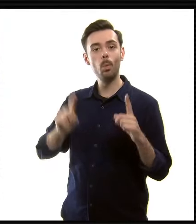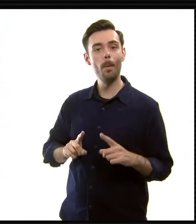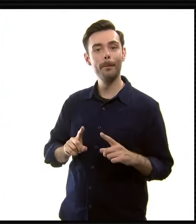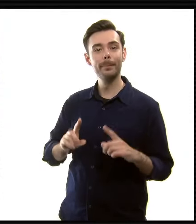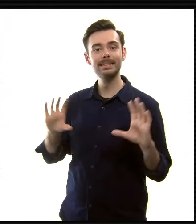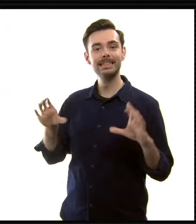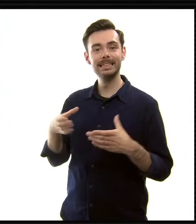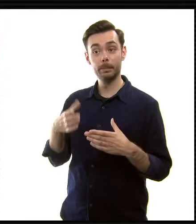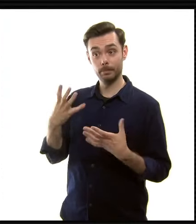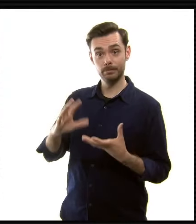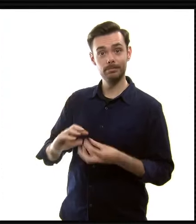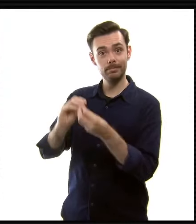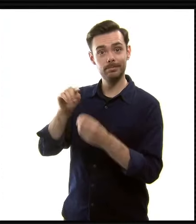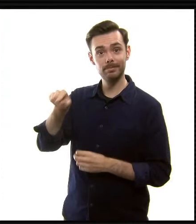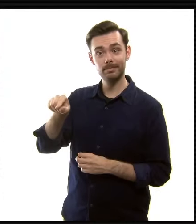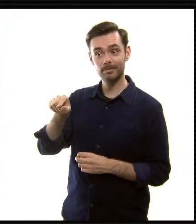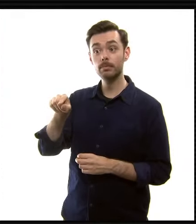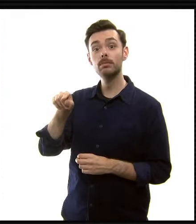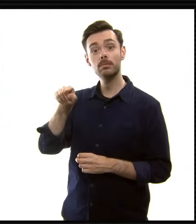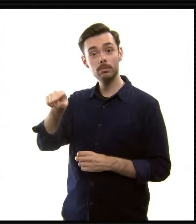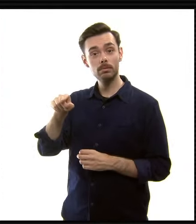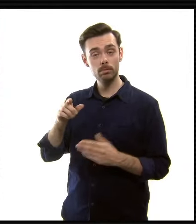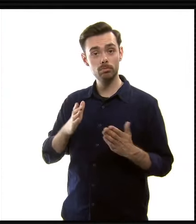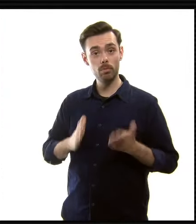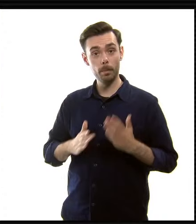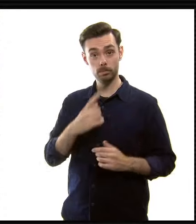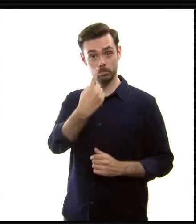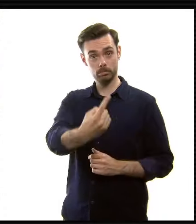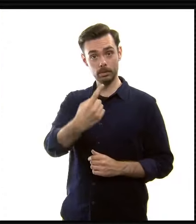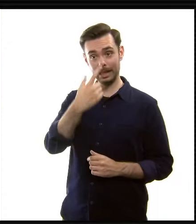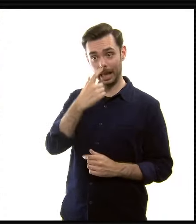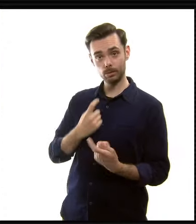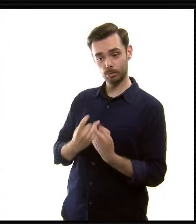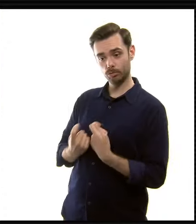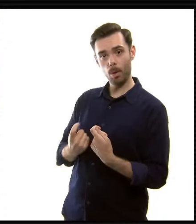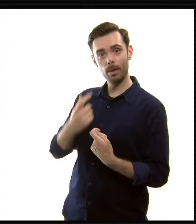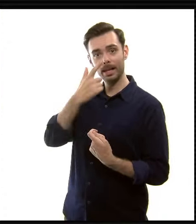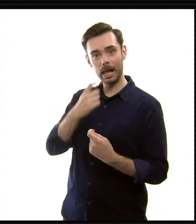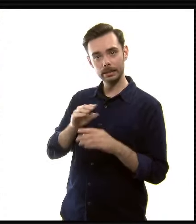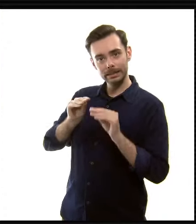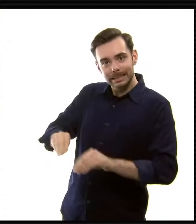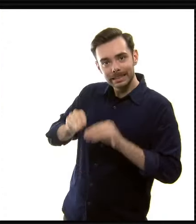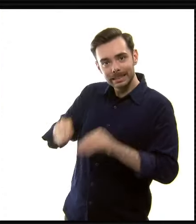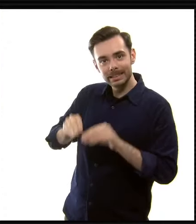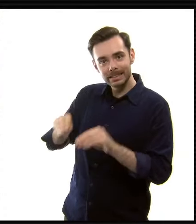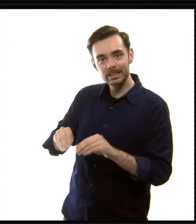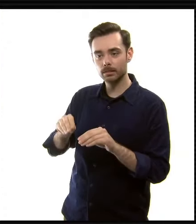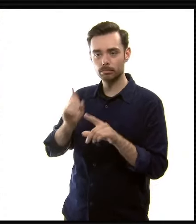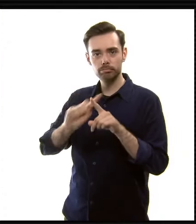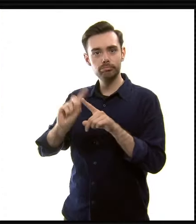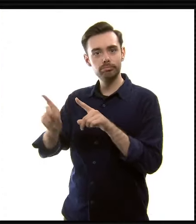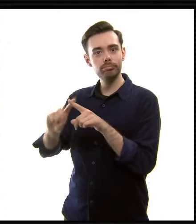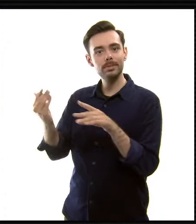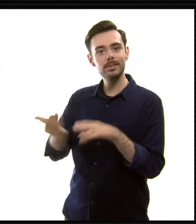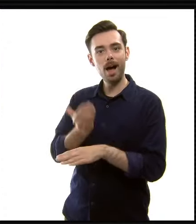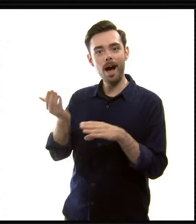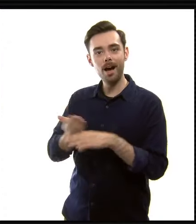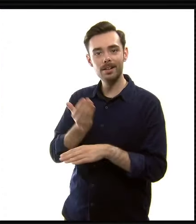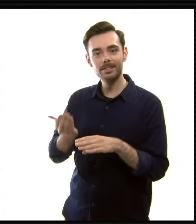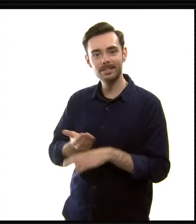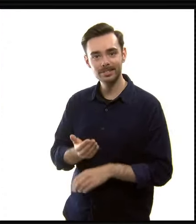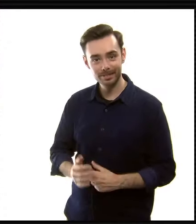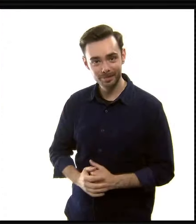these robots can be programmed and coded to do a whole host of entertaining and playful things and undertake a variety of